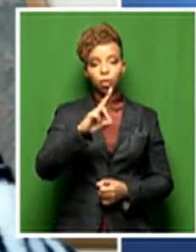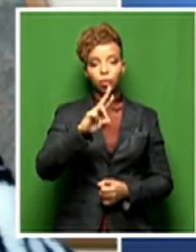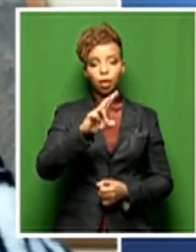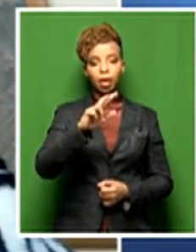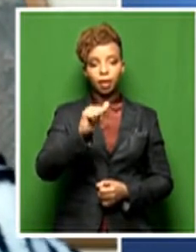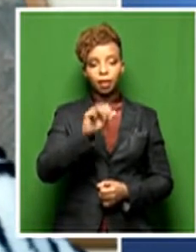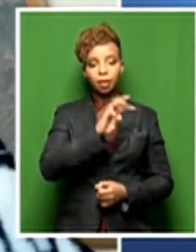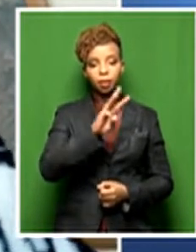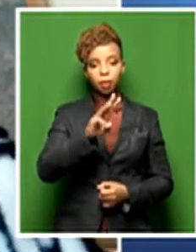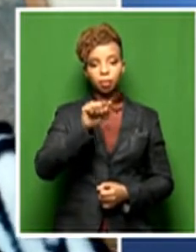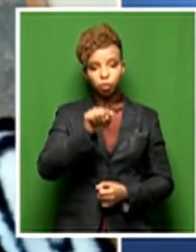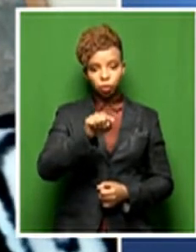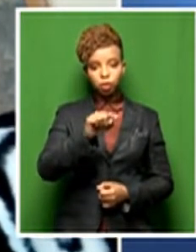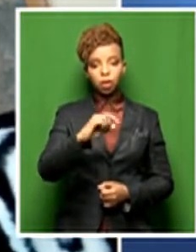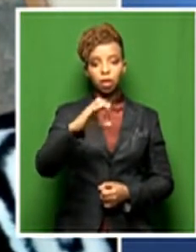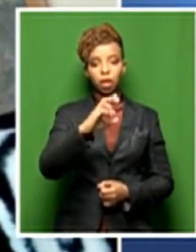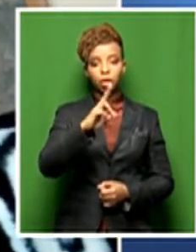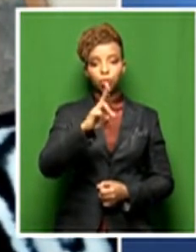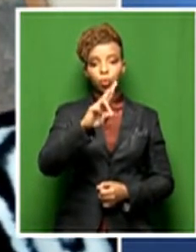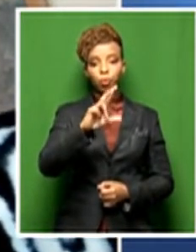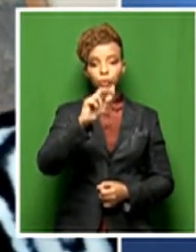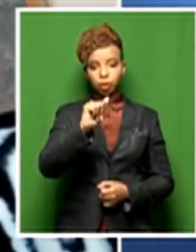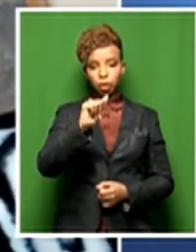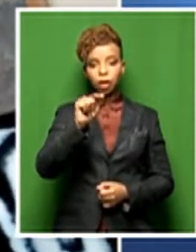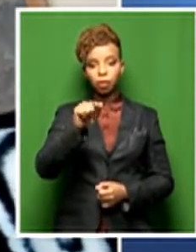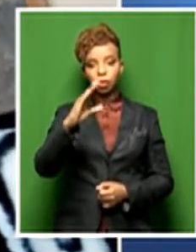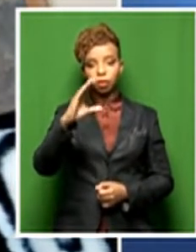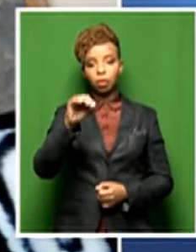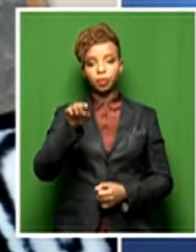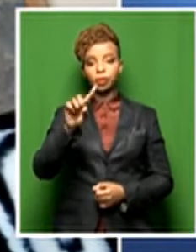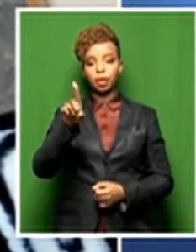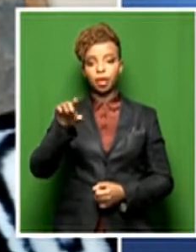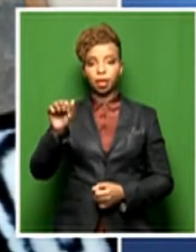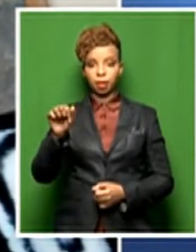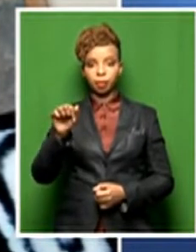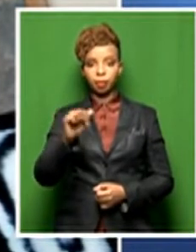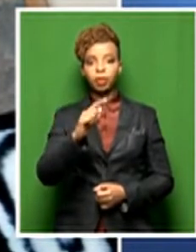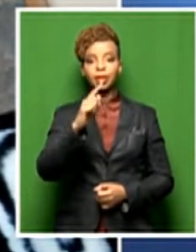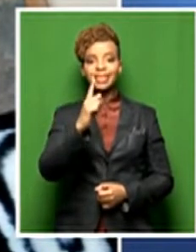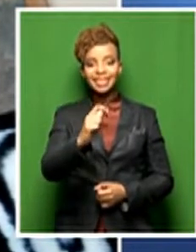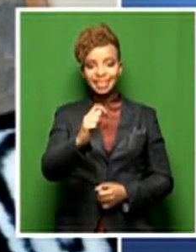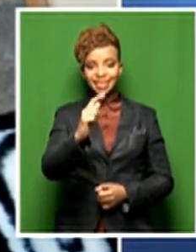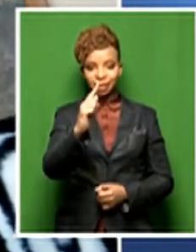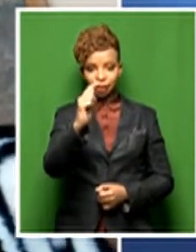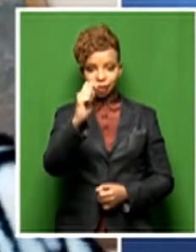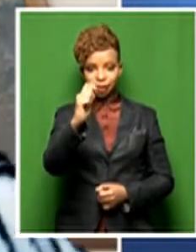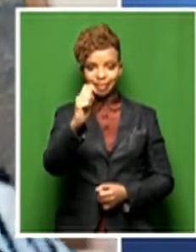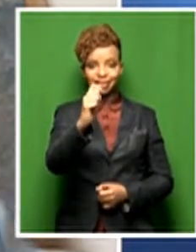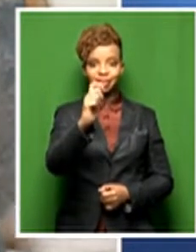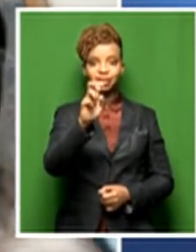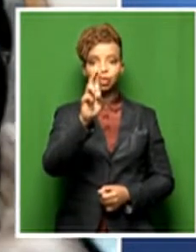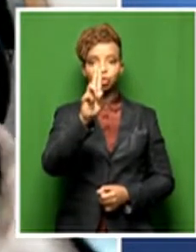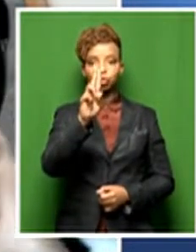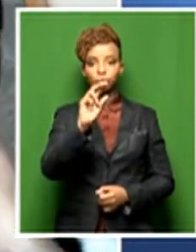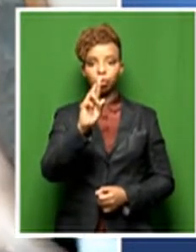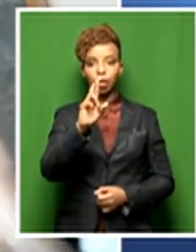search for? C-U-R-A. Awesome. So is this inclusive of Yes.